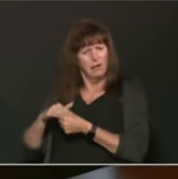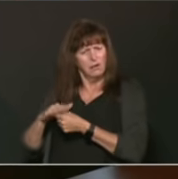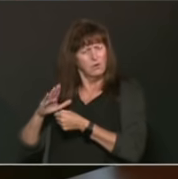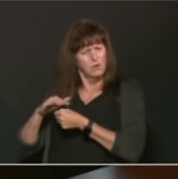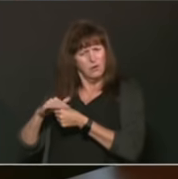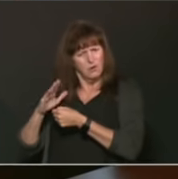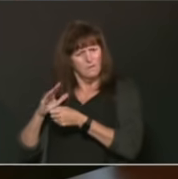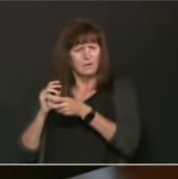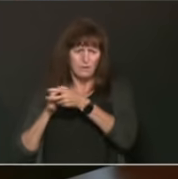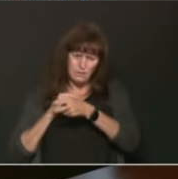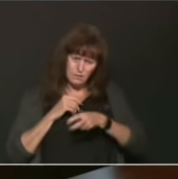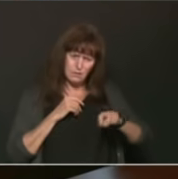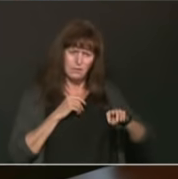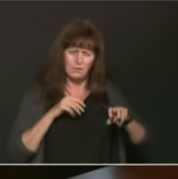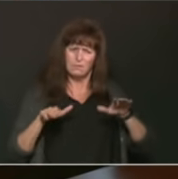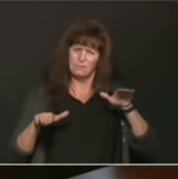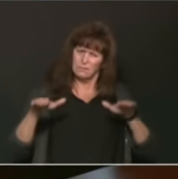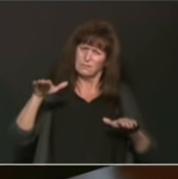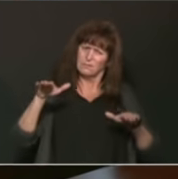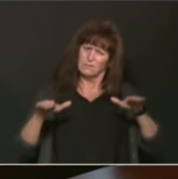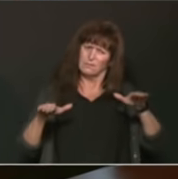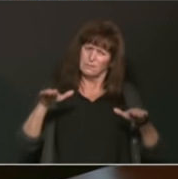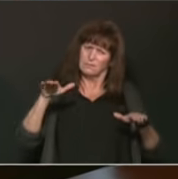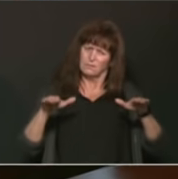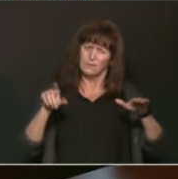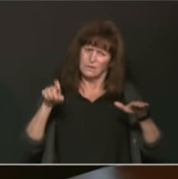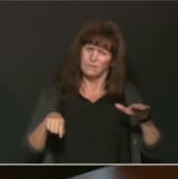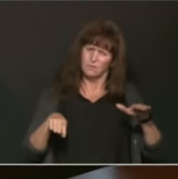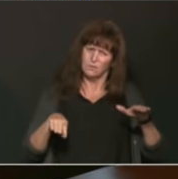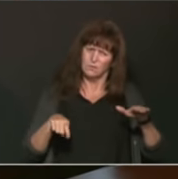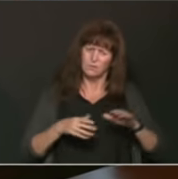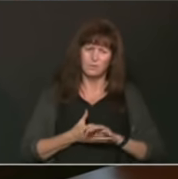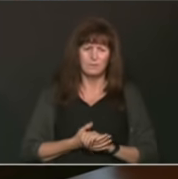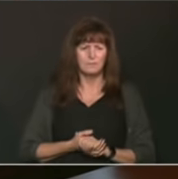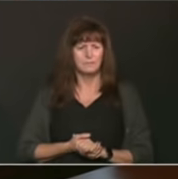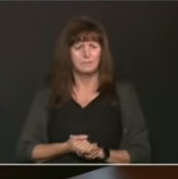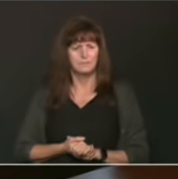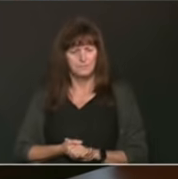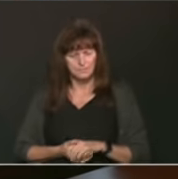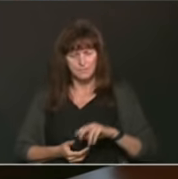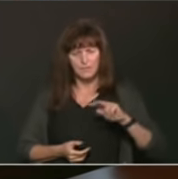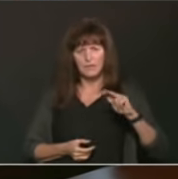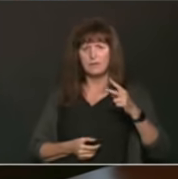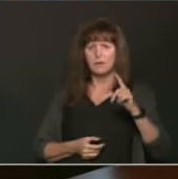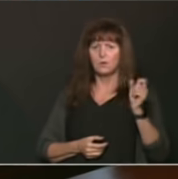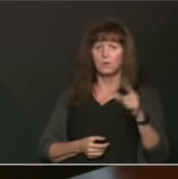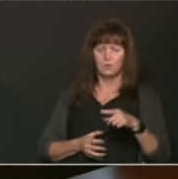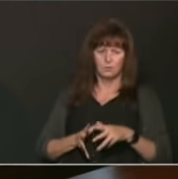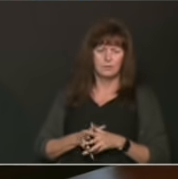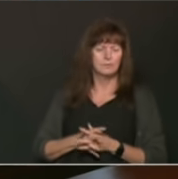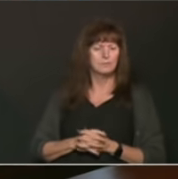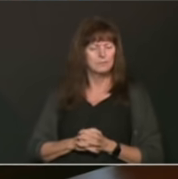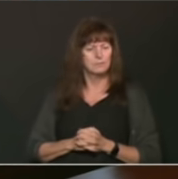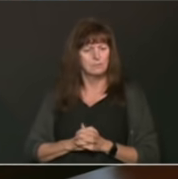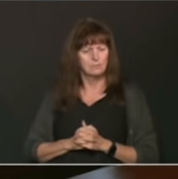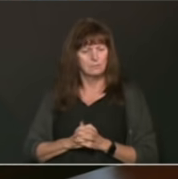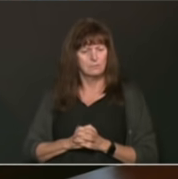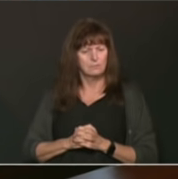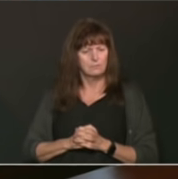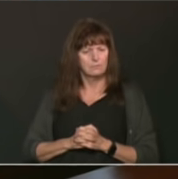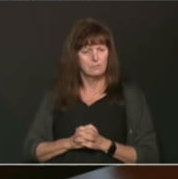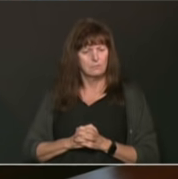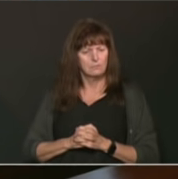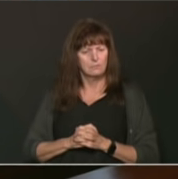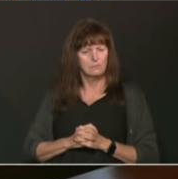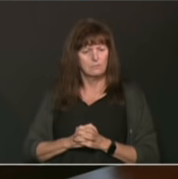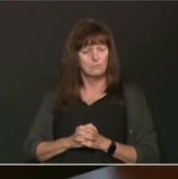We've been seeing Ontario's case numbers and hospitalizations dip. Wow, it's a much different situation in other provinces. What